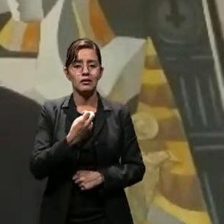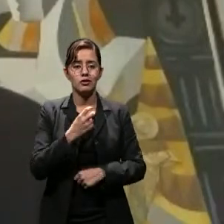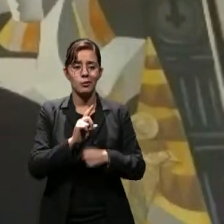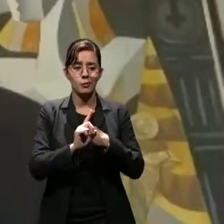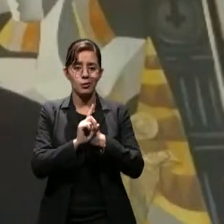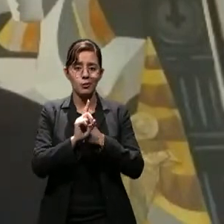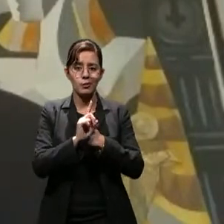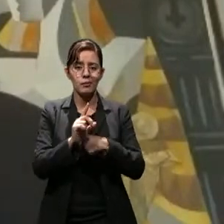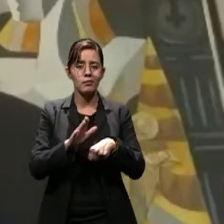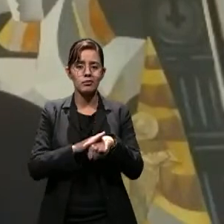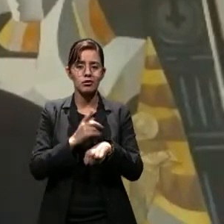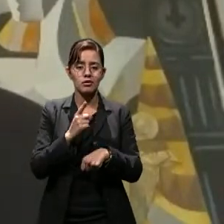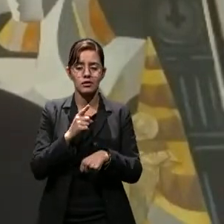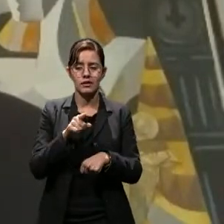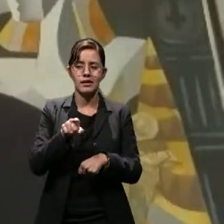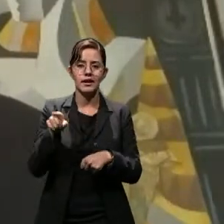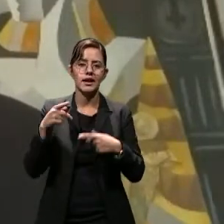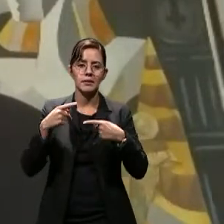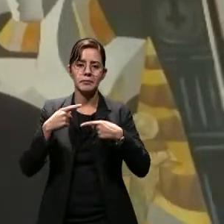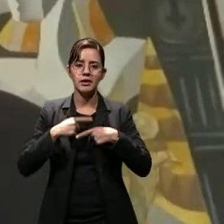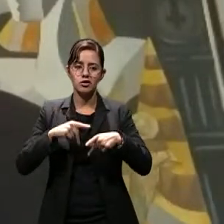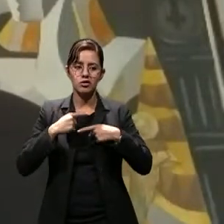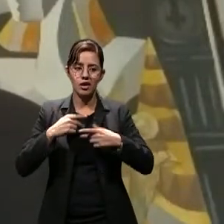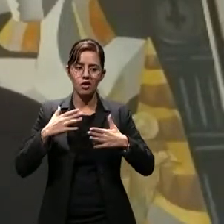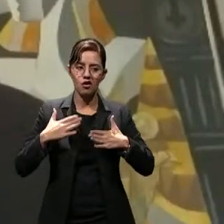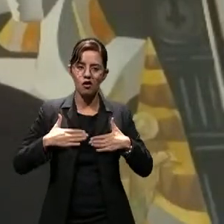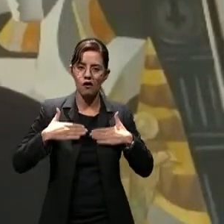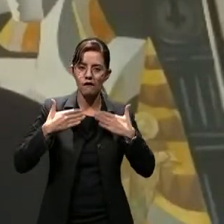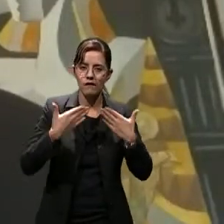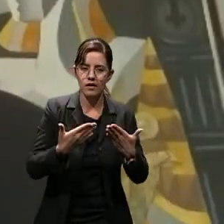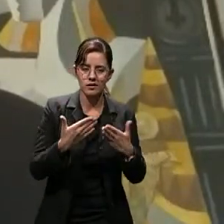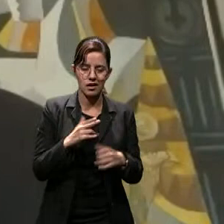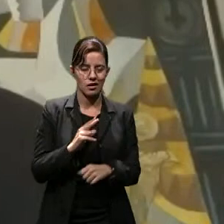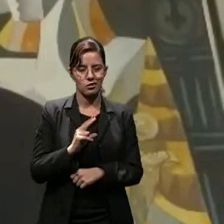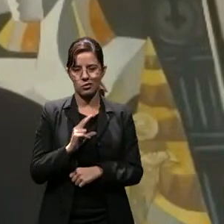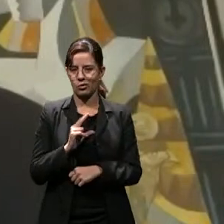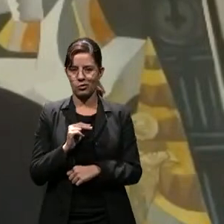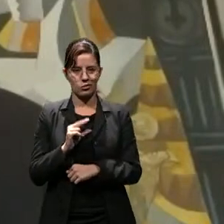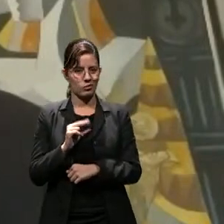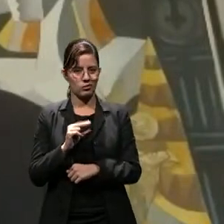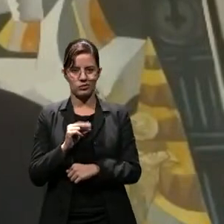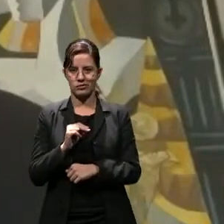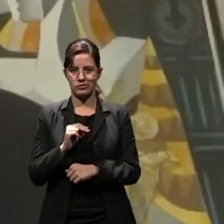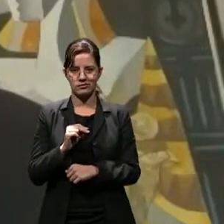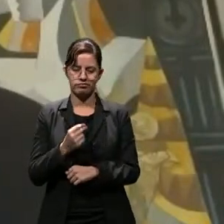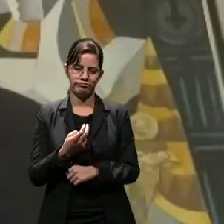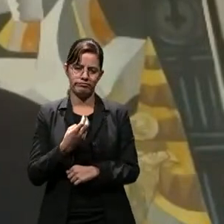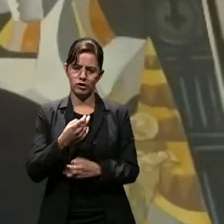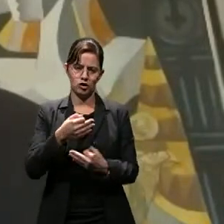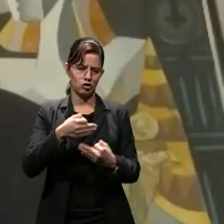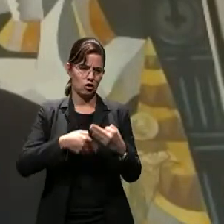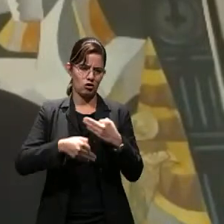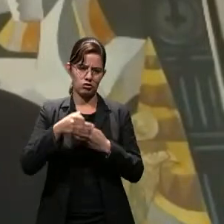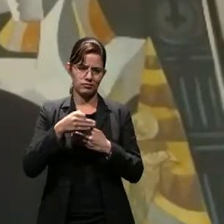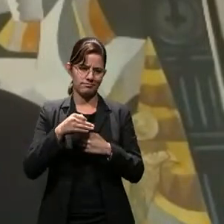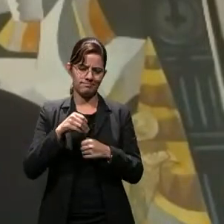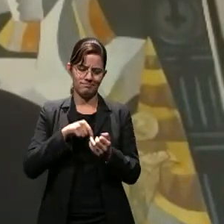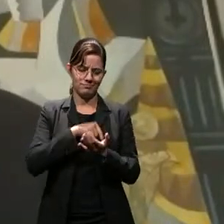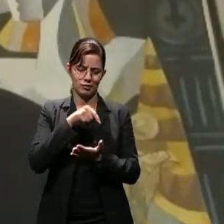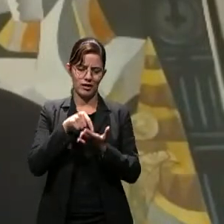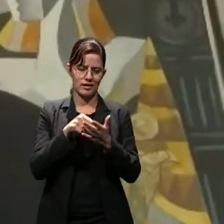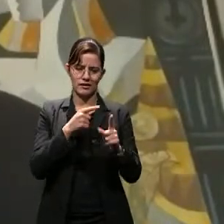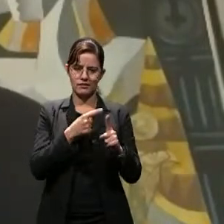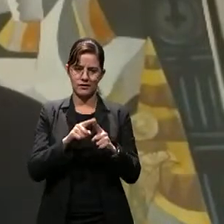lack of trust in public institutions, and this is generalized. And those